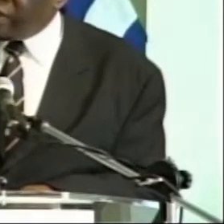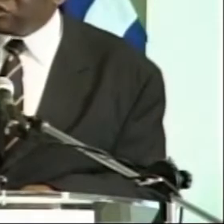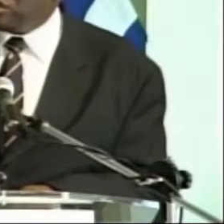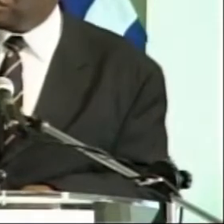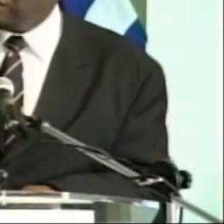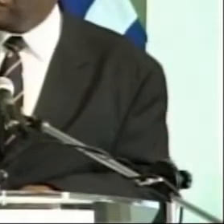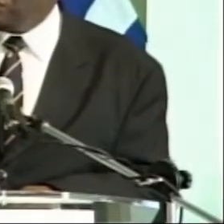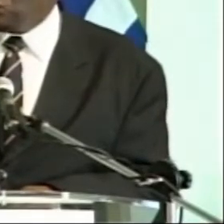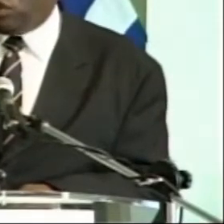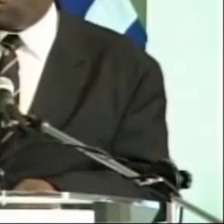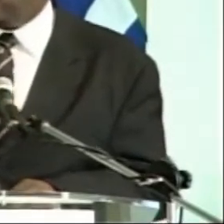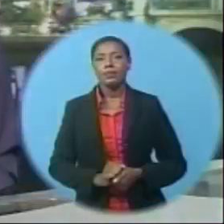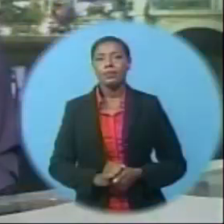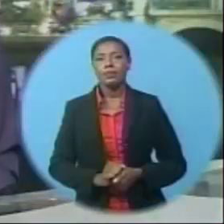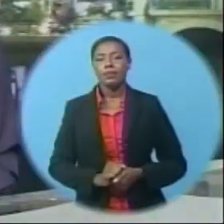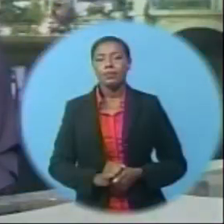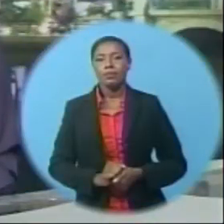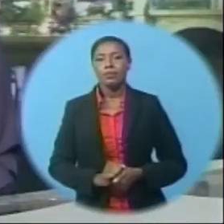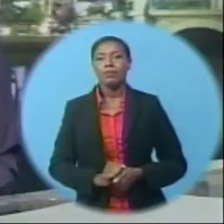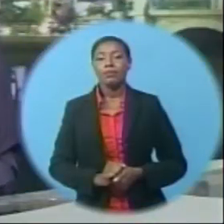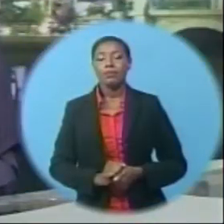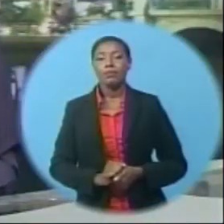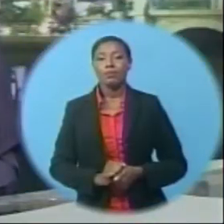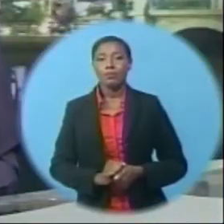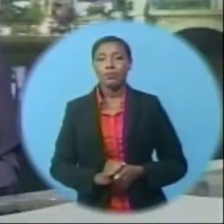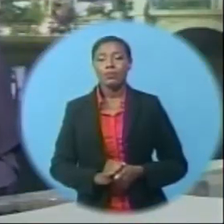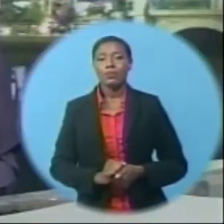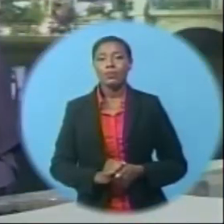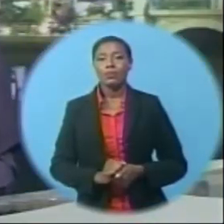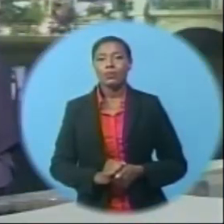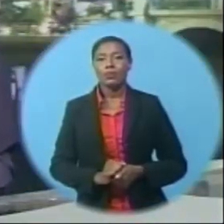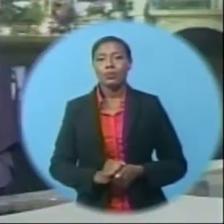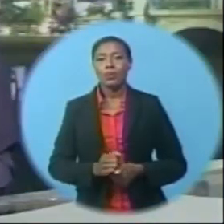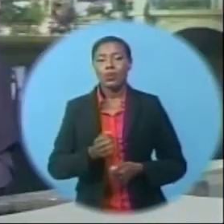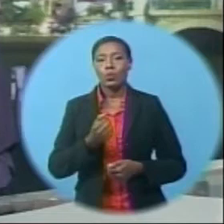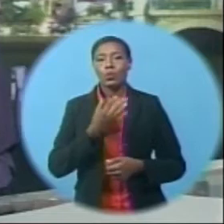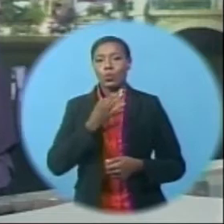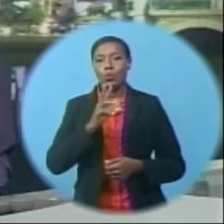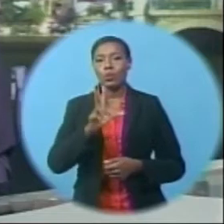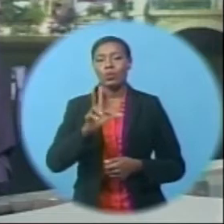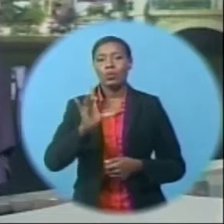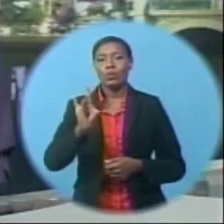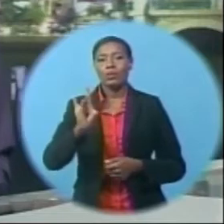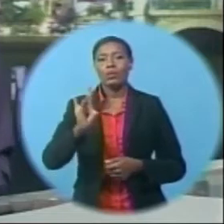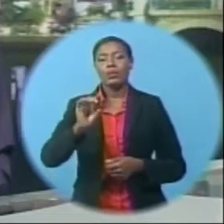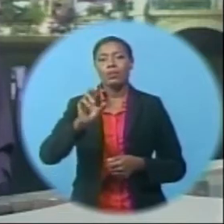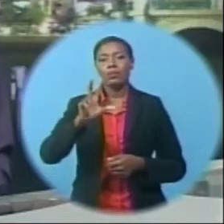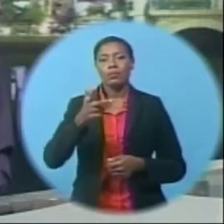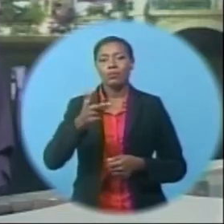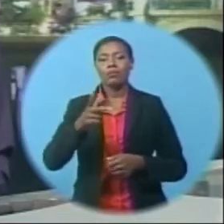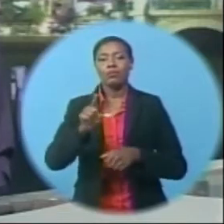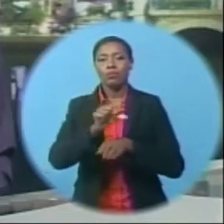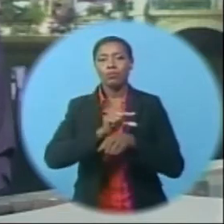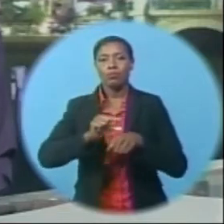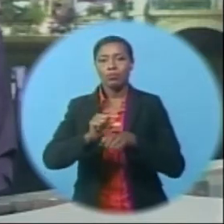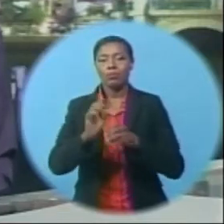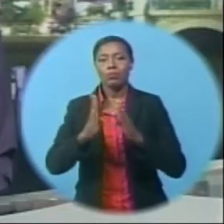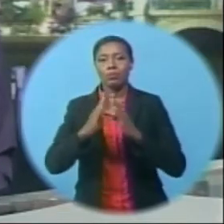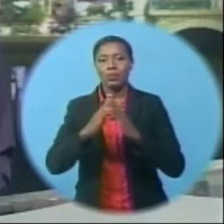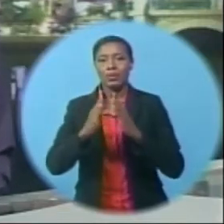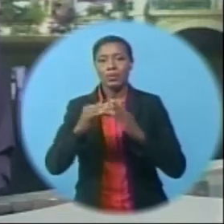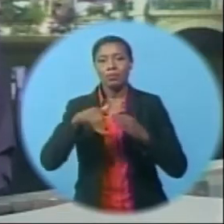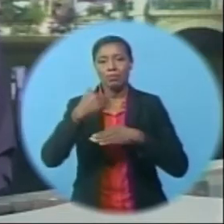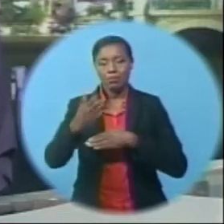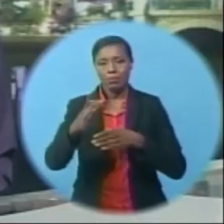of professionals. We'll get a wrap-up of the 38th Heads of Government Conference in our regional segment. That's coming up after